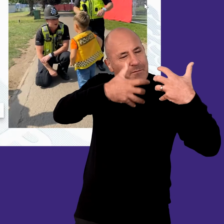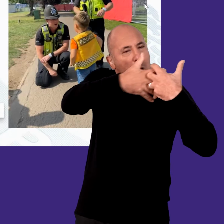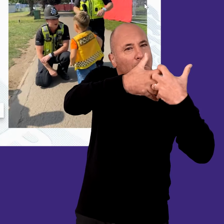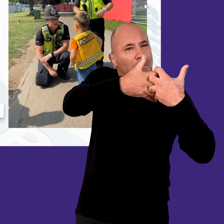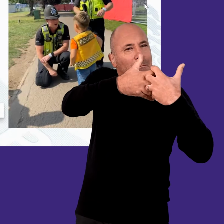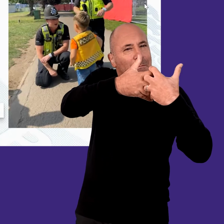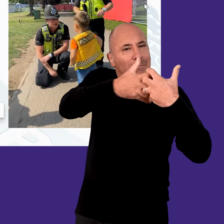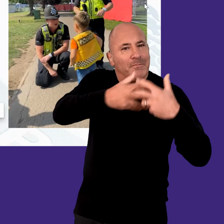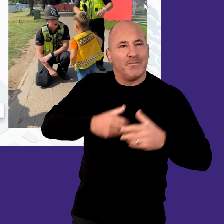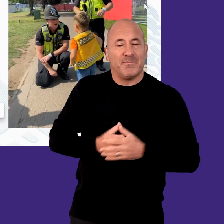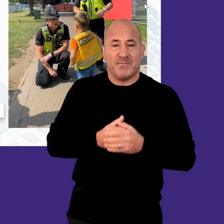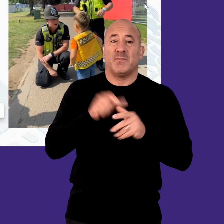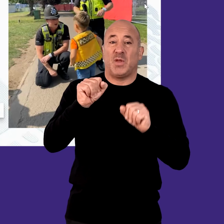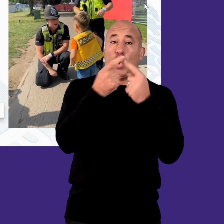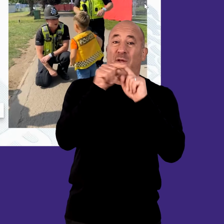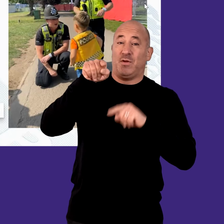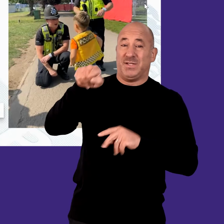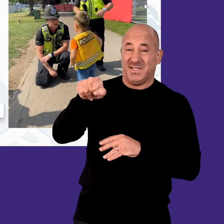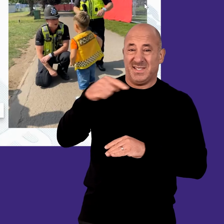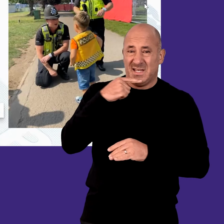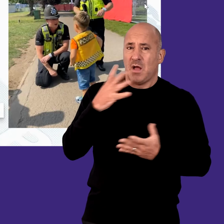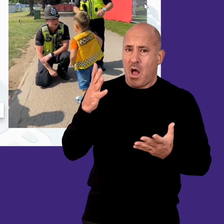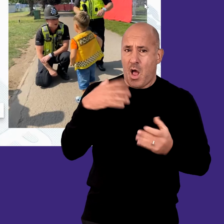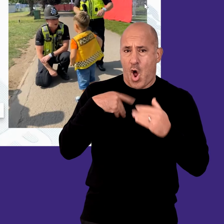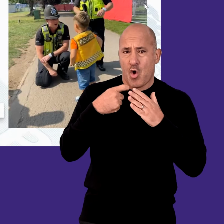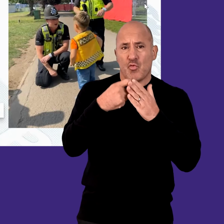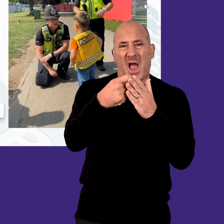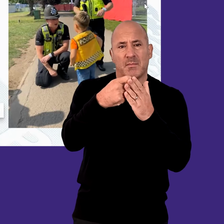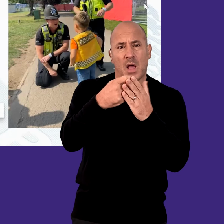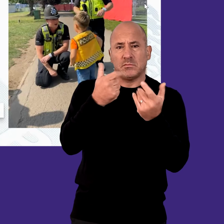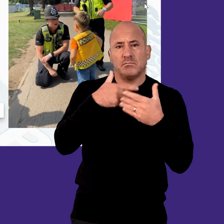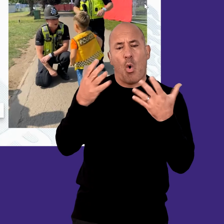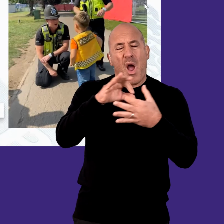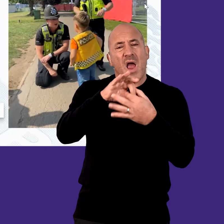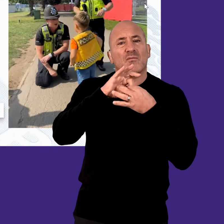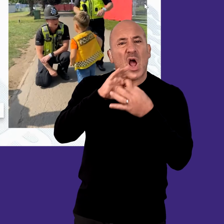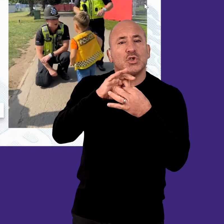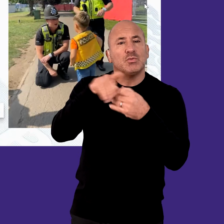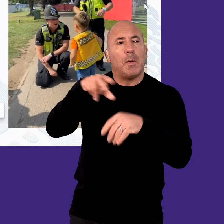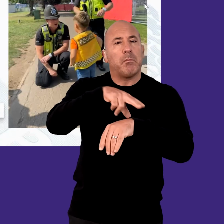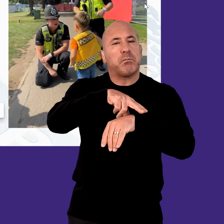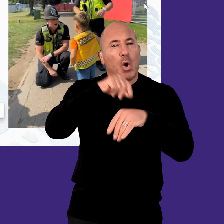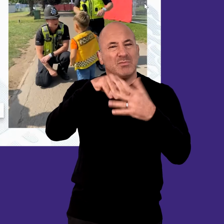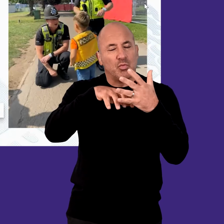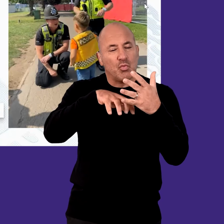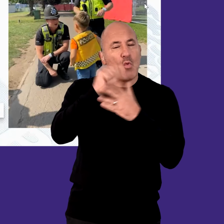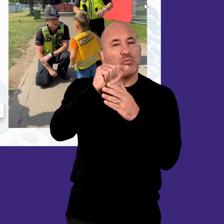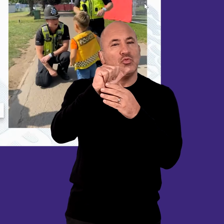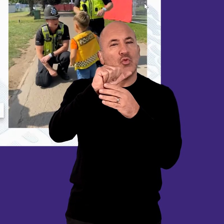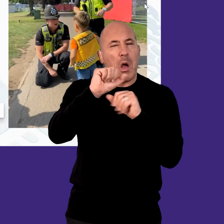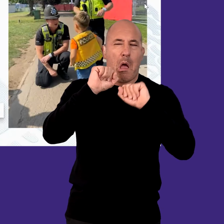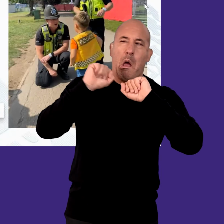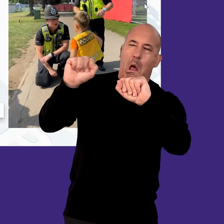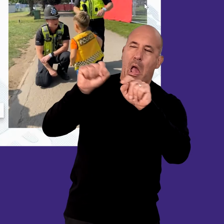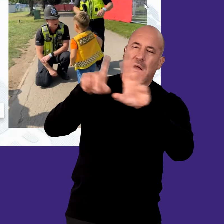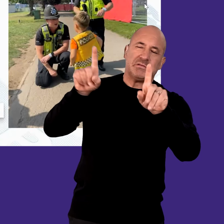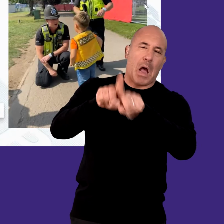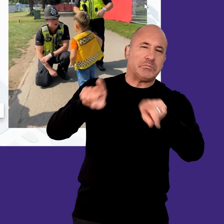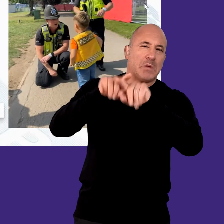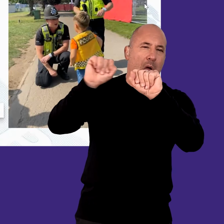than rub against each other. But Warwick was saying here that they would recommend that there's an engagement with